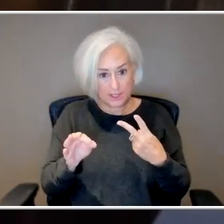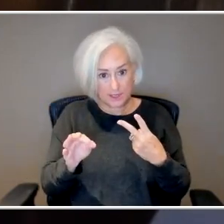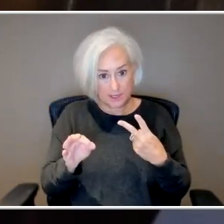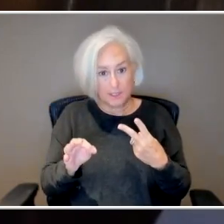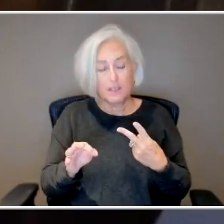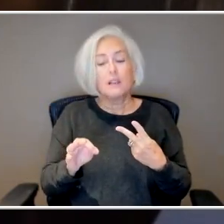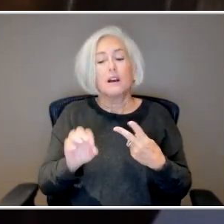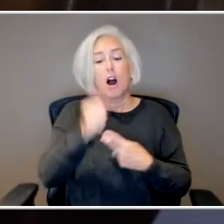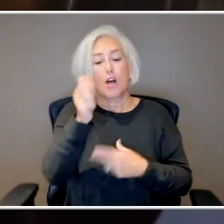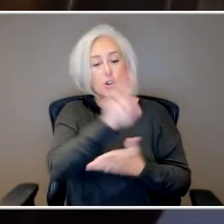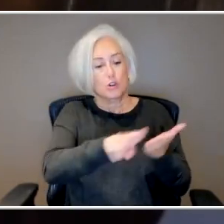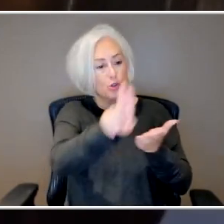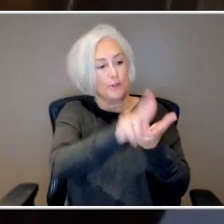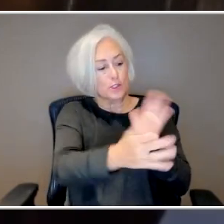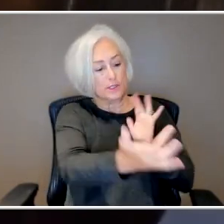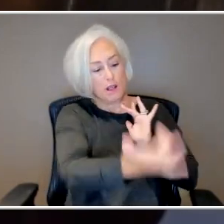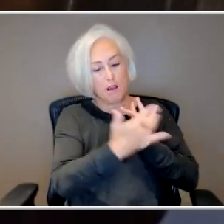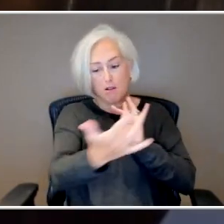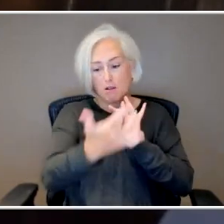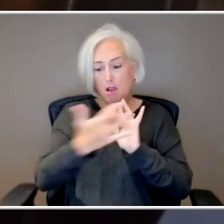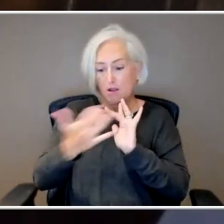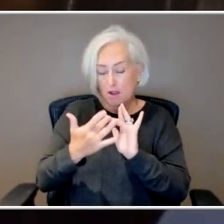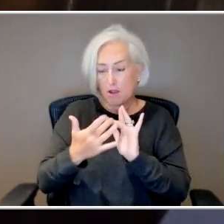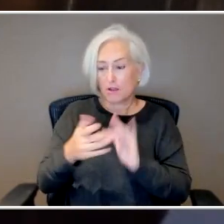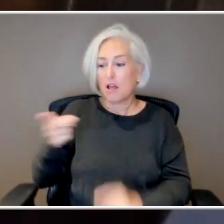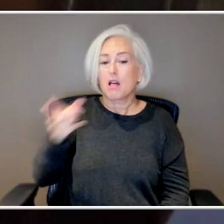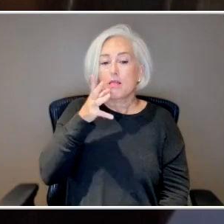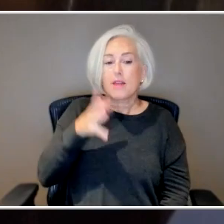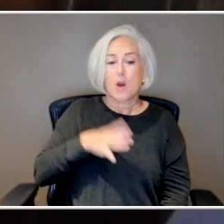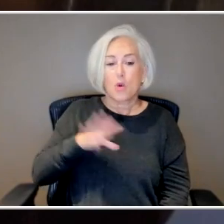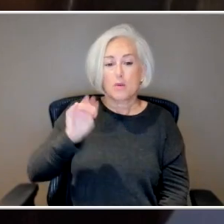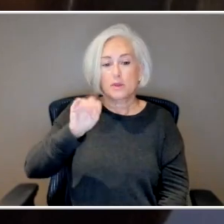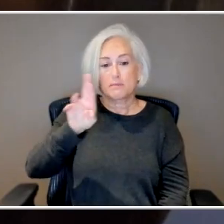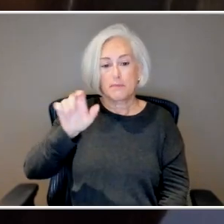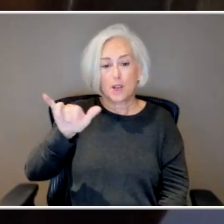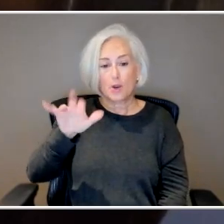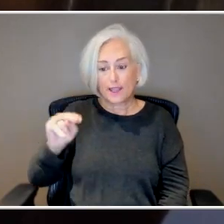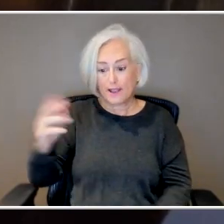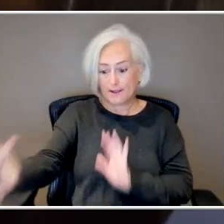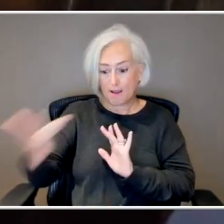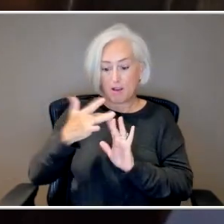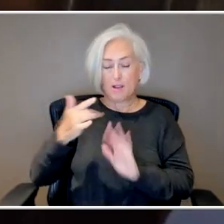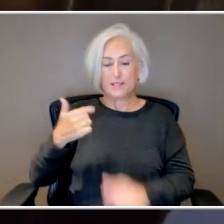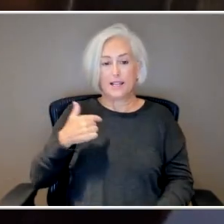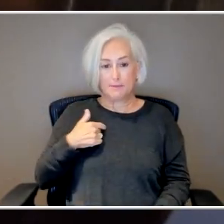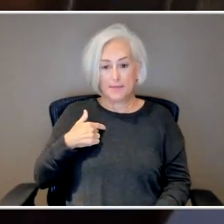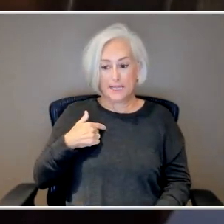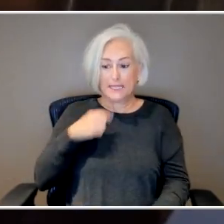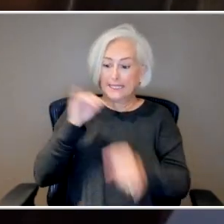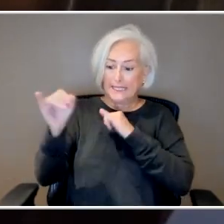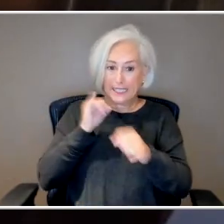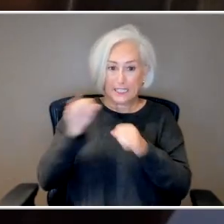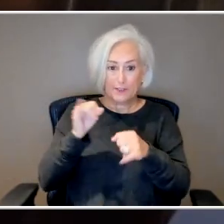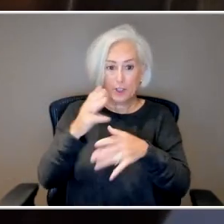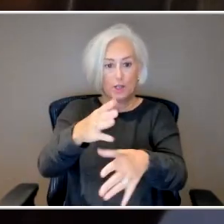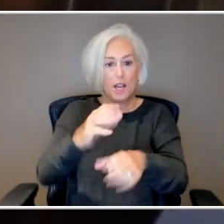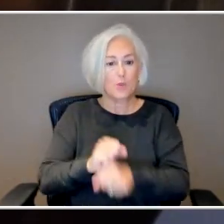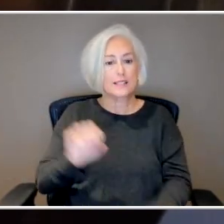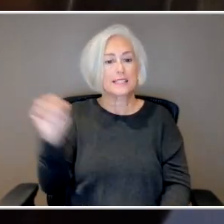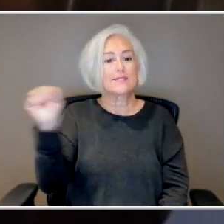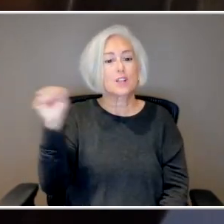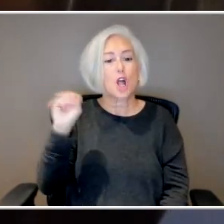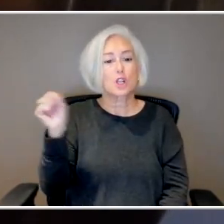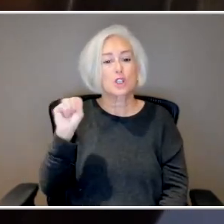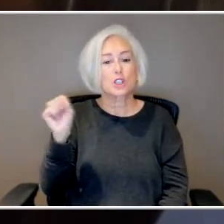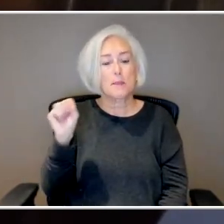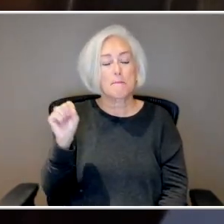out. And so she immediately got back and we interviewed, and I got the scholarship. And the